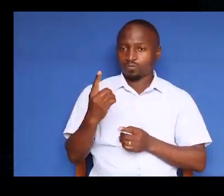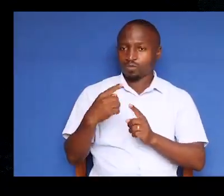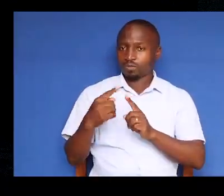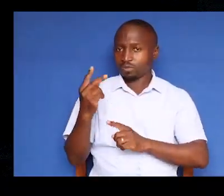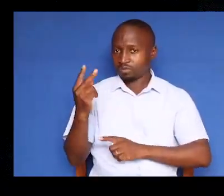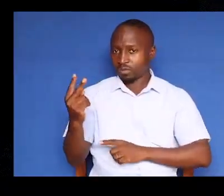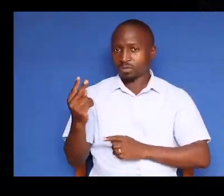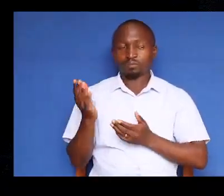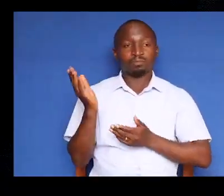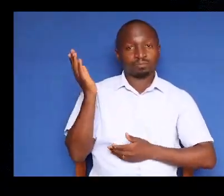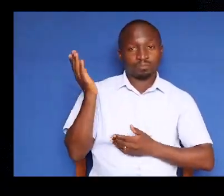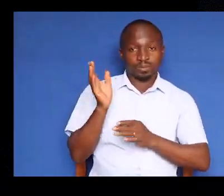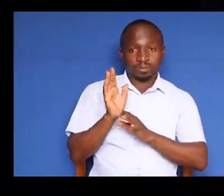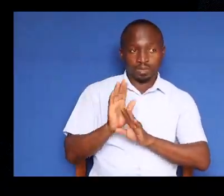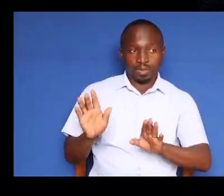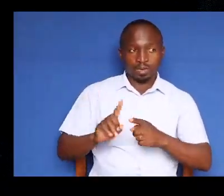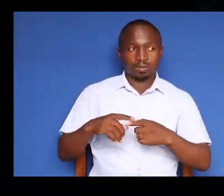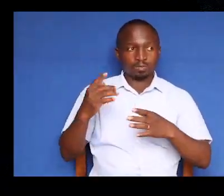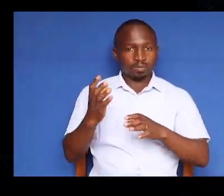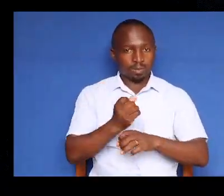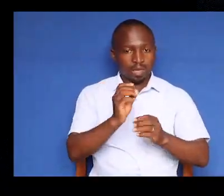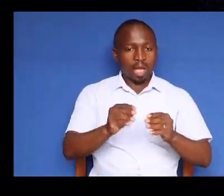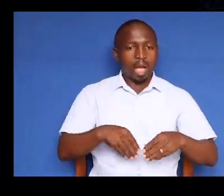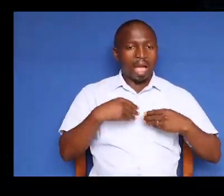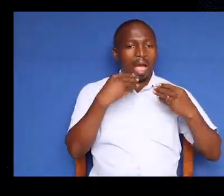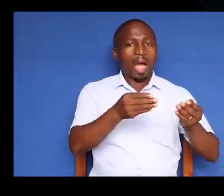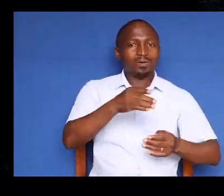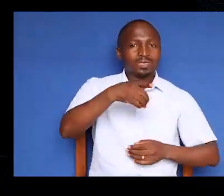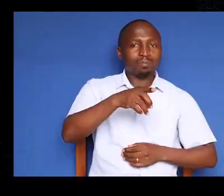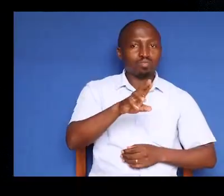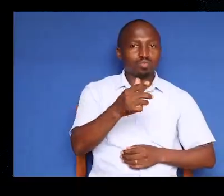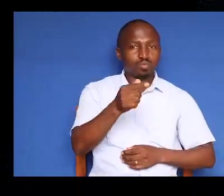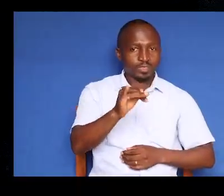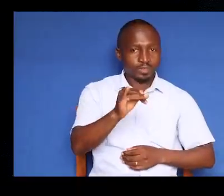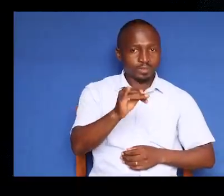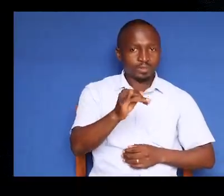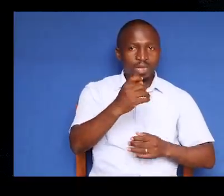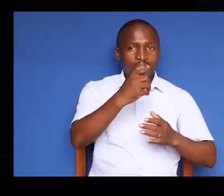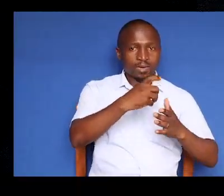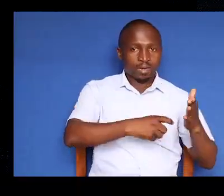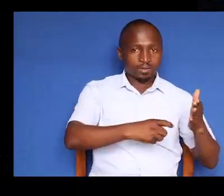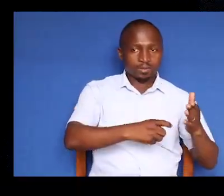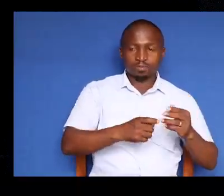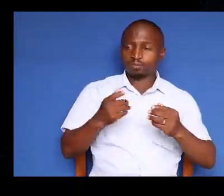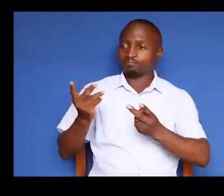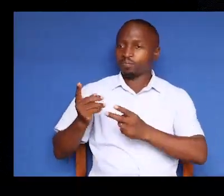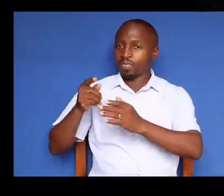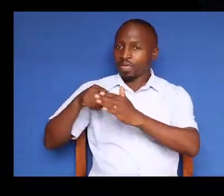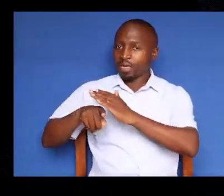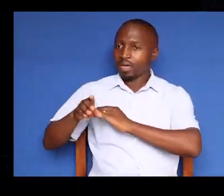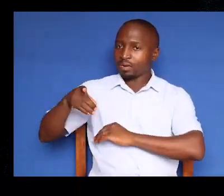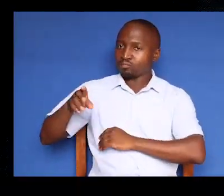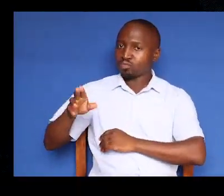1,200. So here we have output tax, we have input tax. So